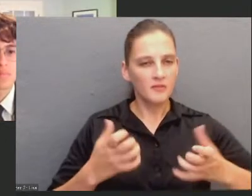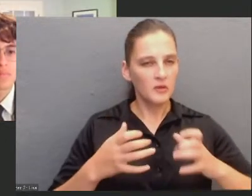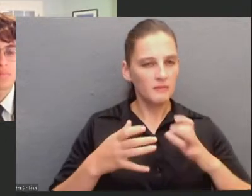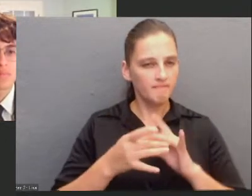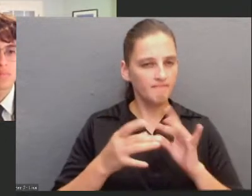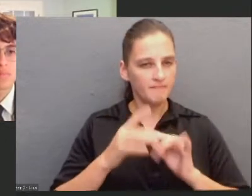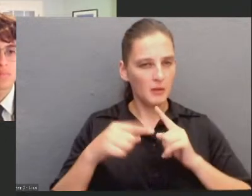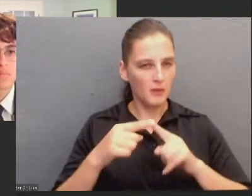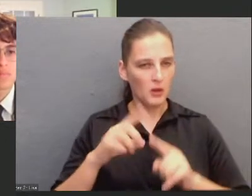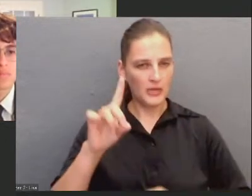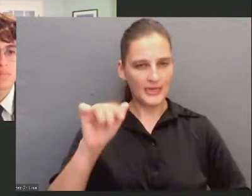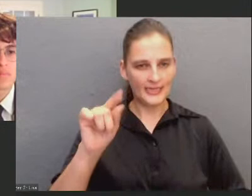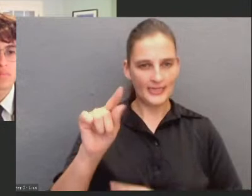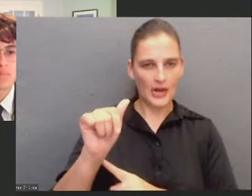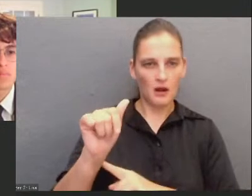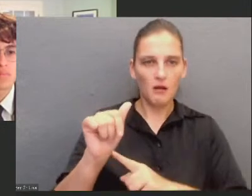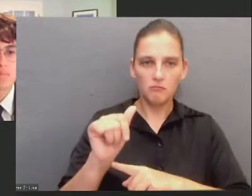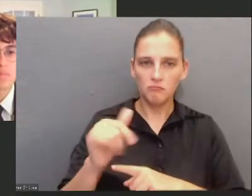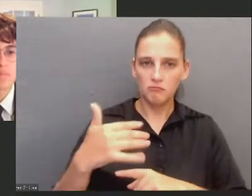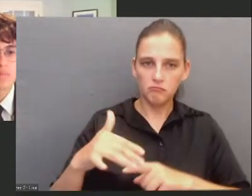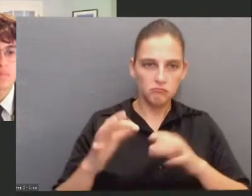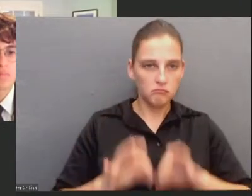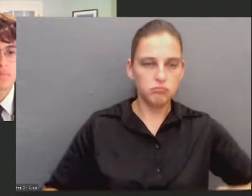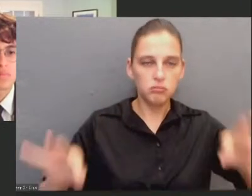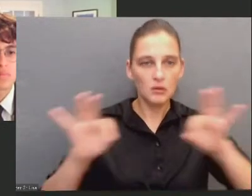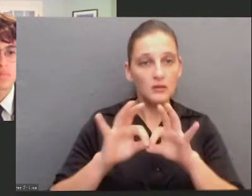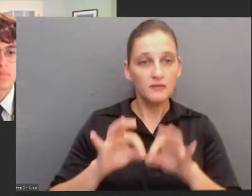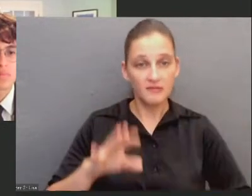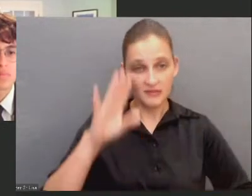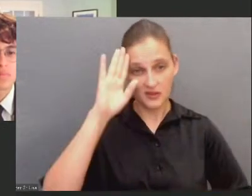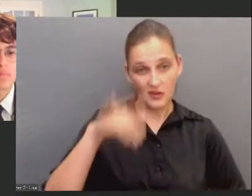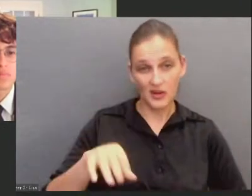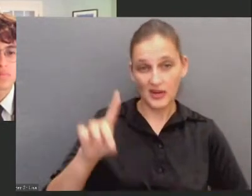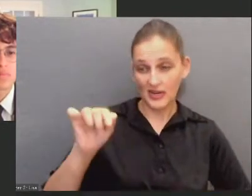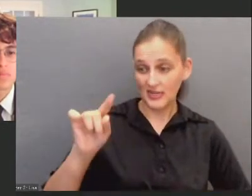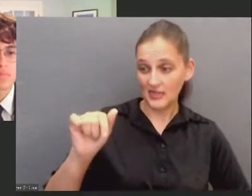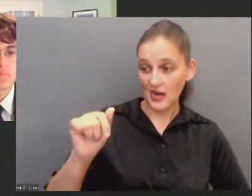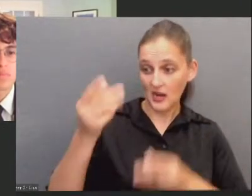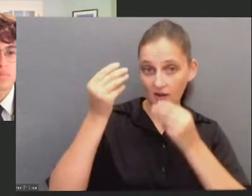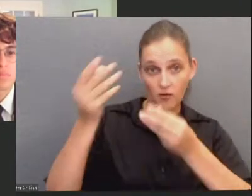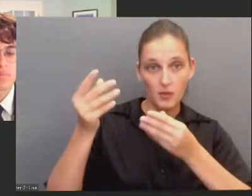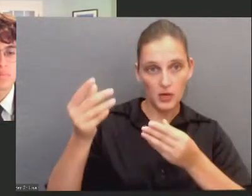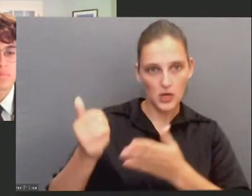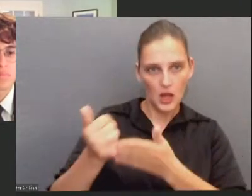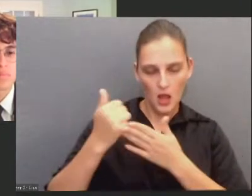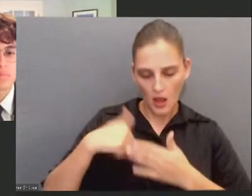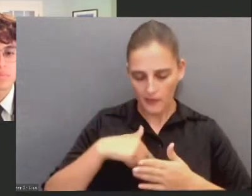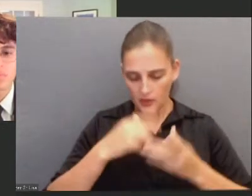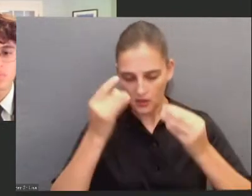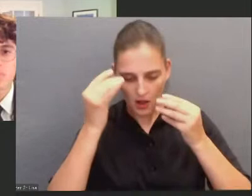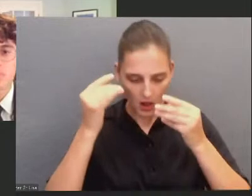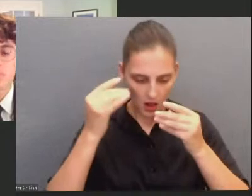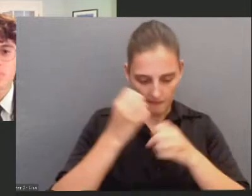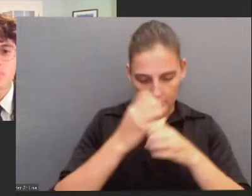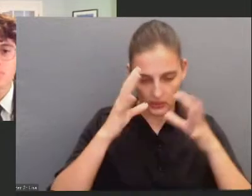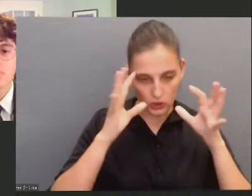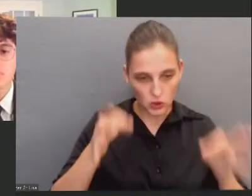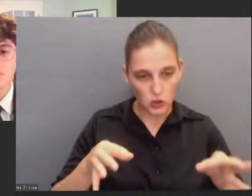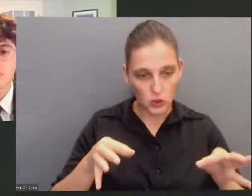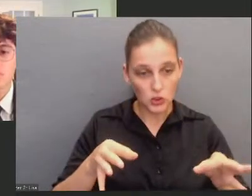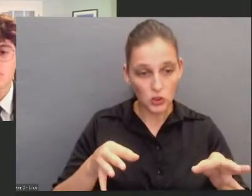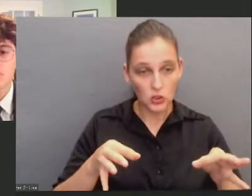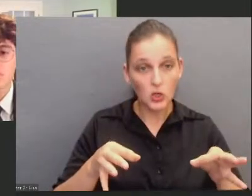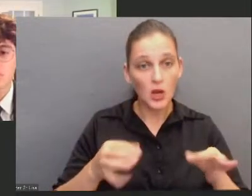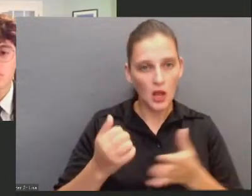generally. We all recognize that data empowers us to make good decisions, as well as to make the most efficient